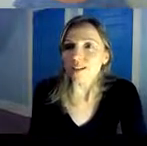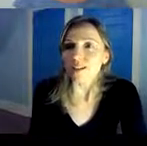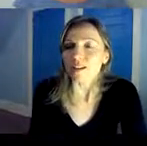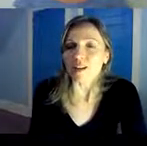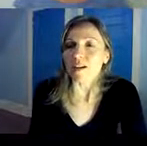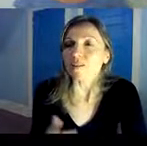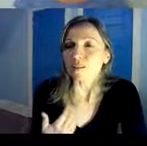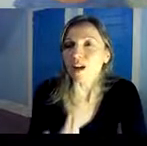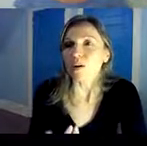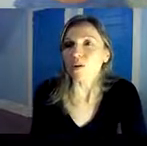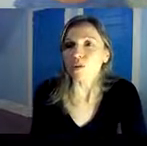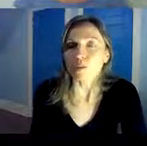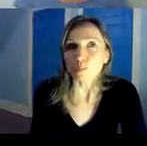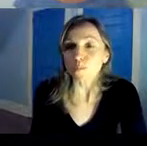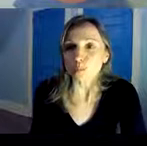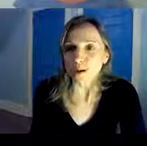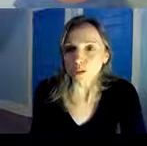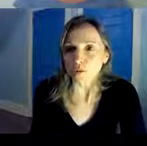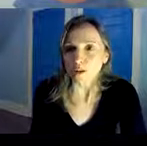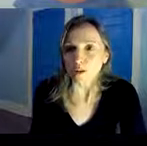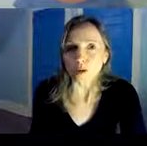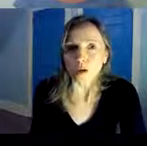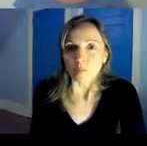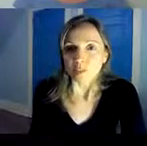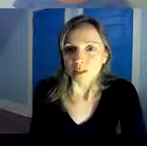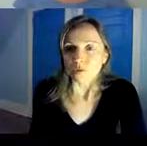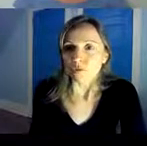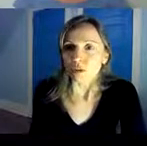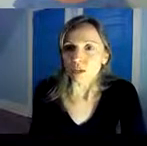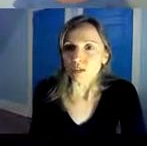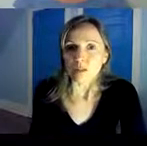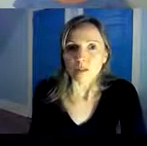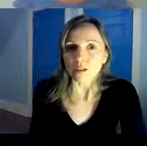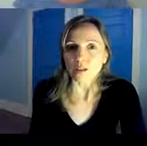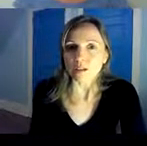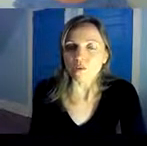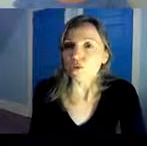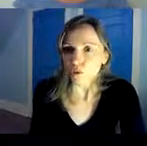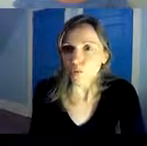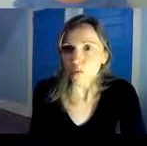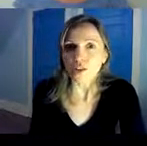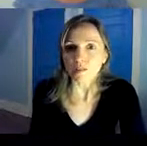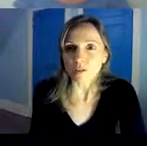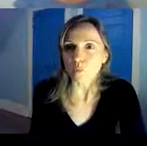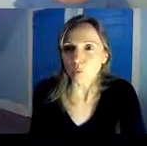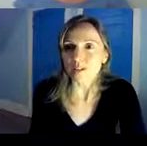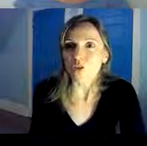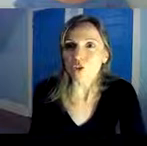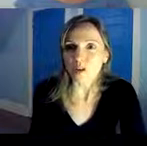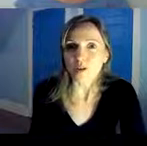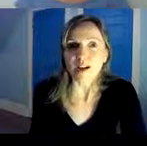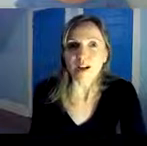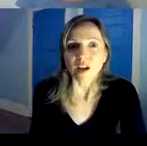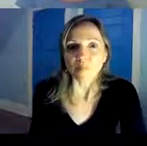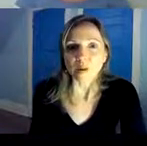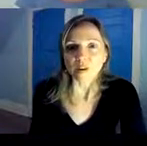only thing. I live near High Park, which is a beautiful park in Toronto, but the understory is, there's just so much of this one